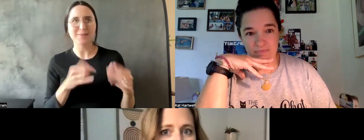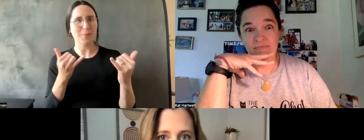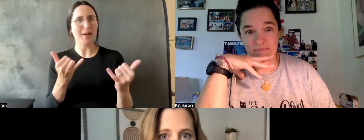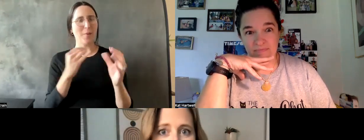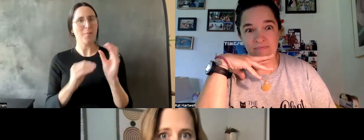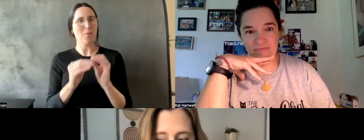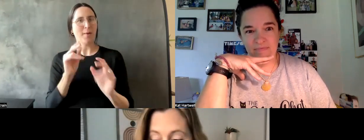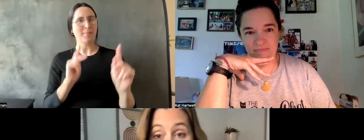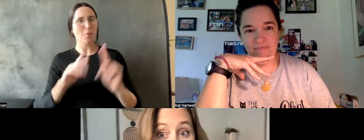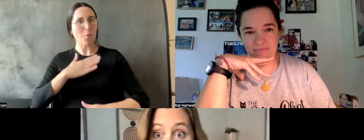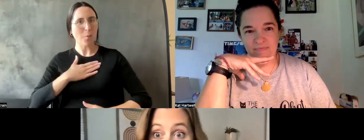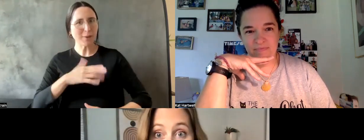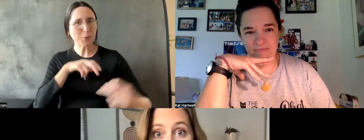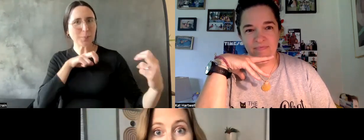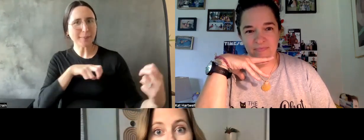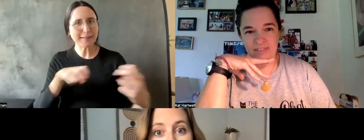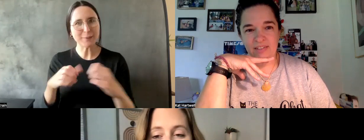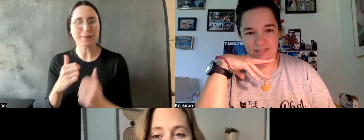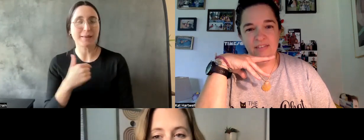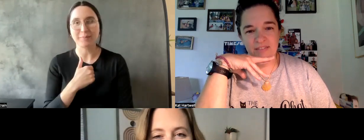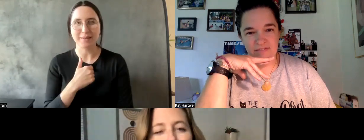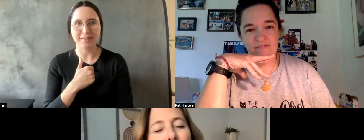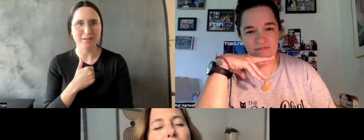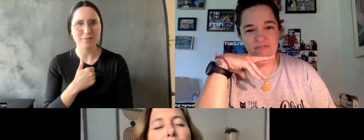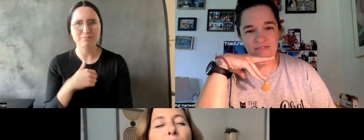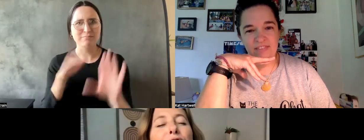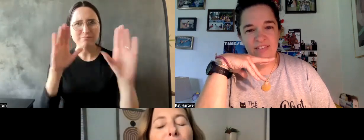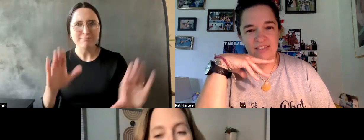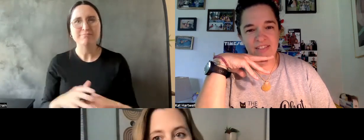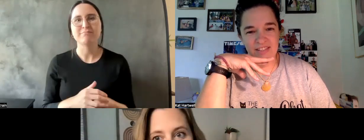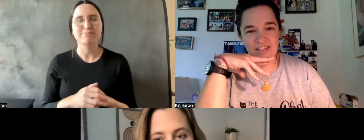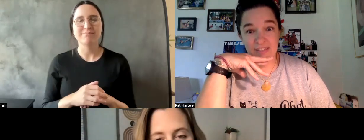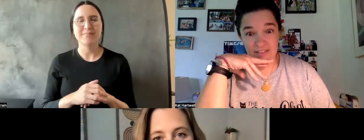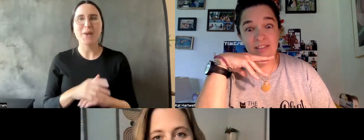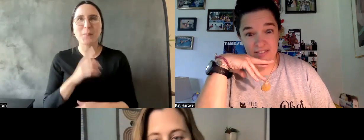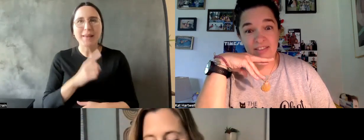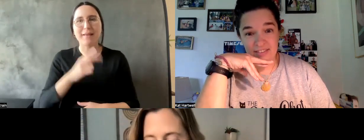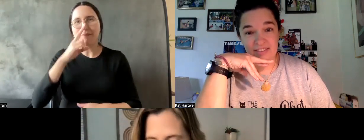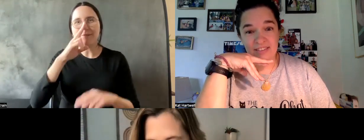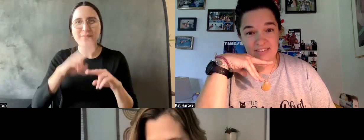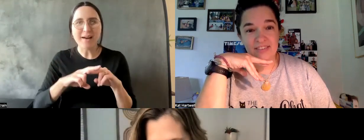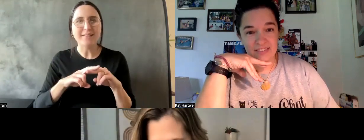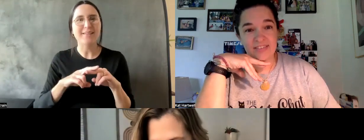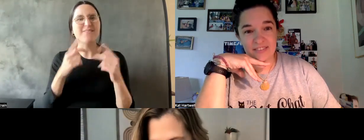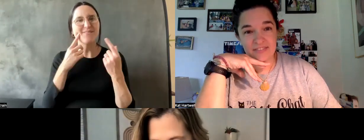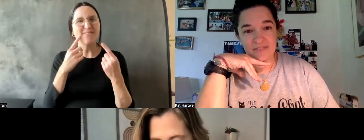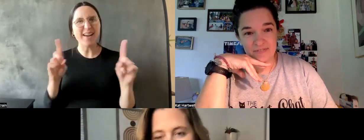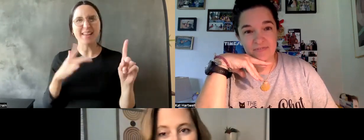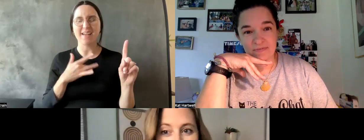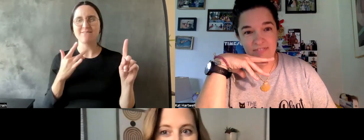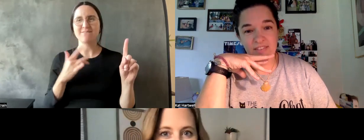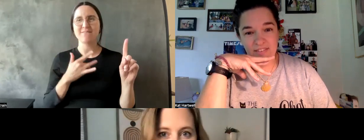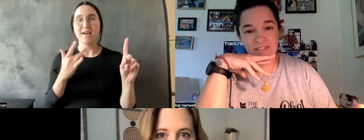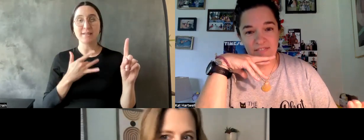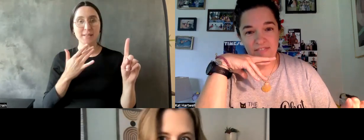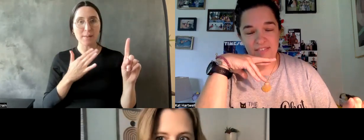on. And I'm like, okay. And it was just so fun. Like I was finally doing something that was